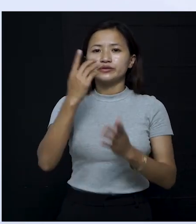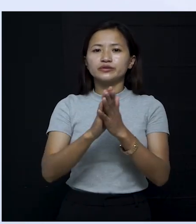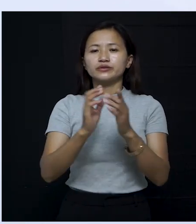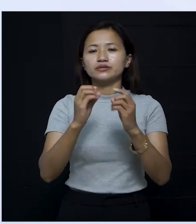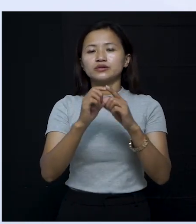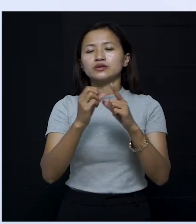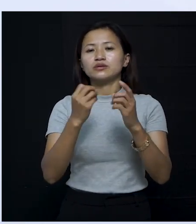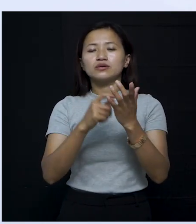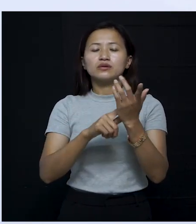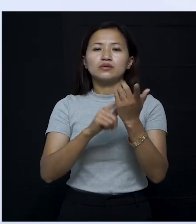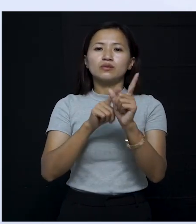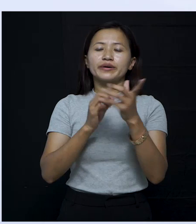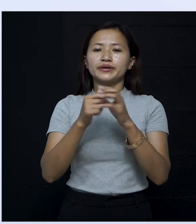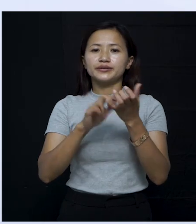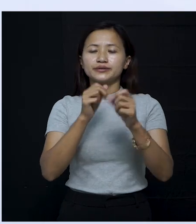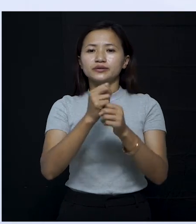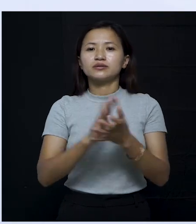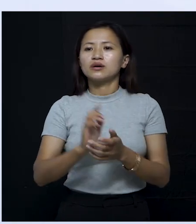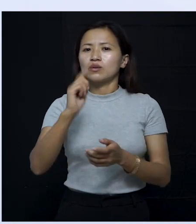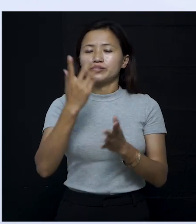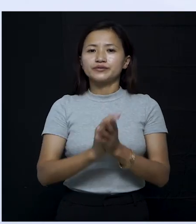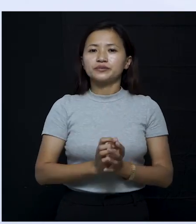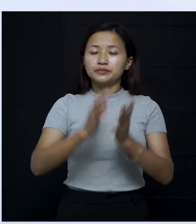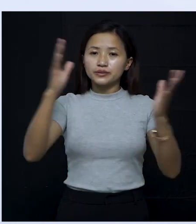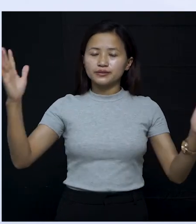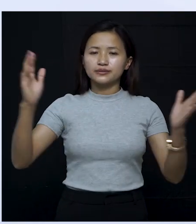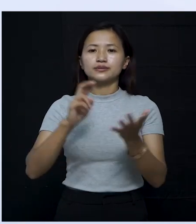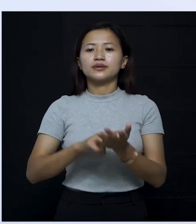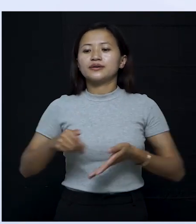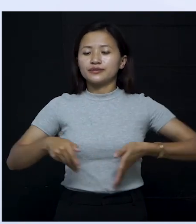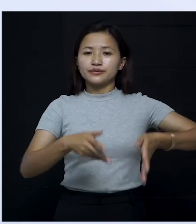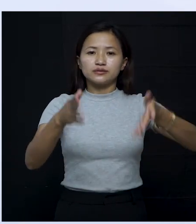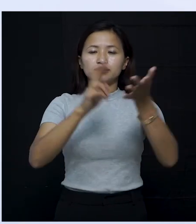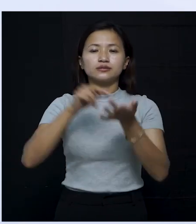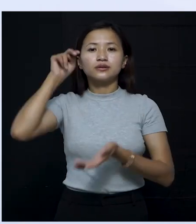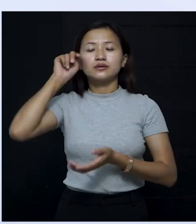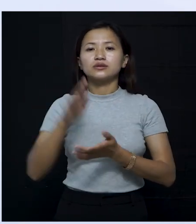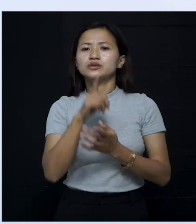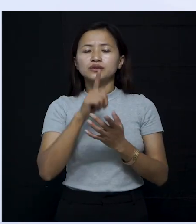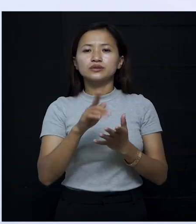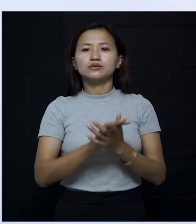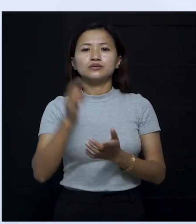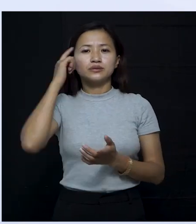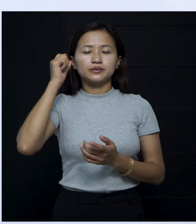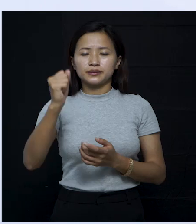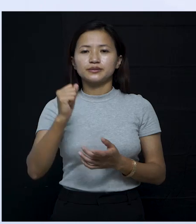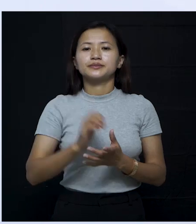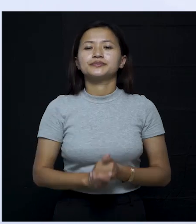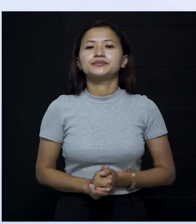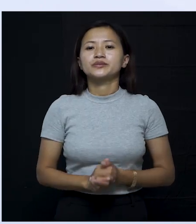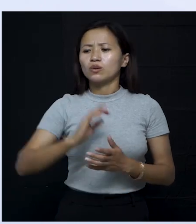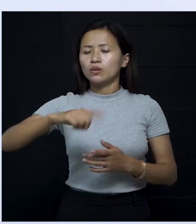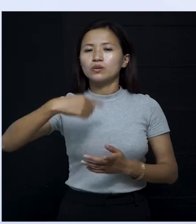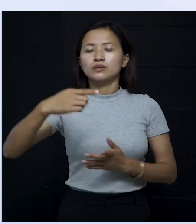okay? Doyang is considered as also the biggest river in Nagaland. So please make sure you remember that, okay? Because it